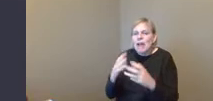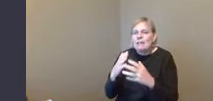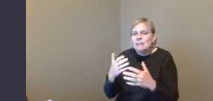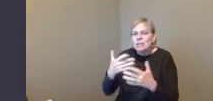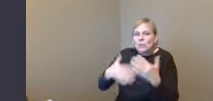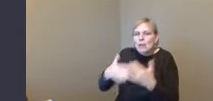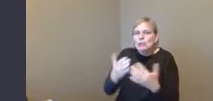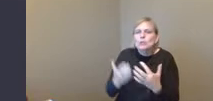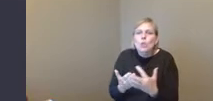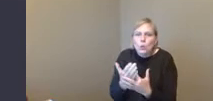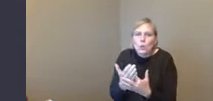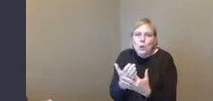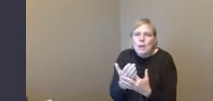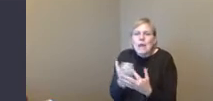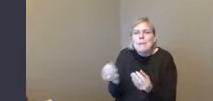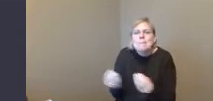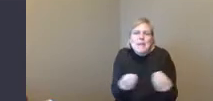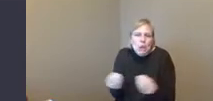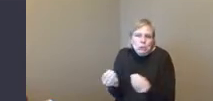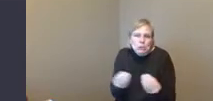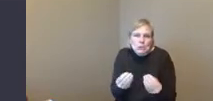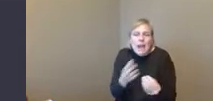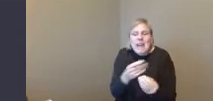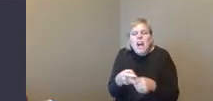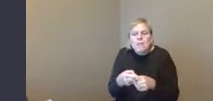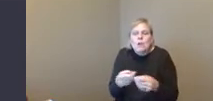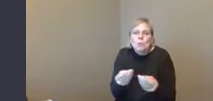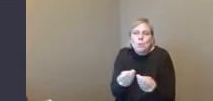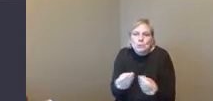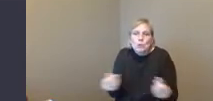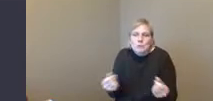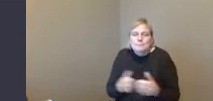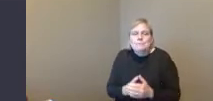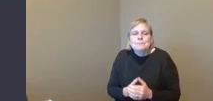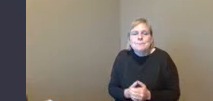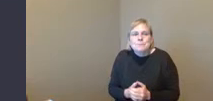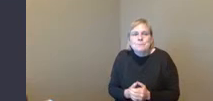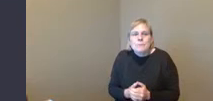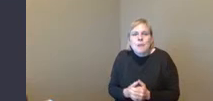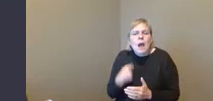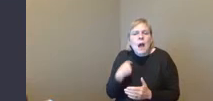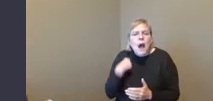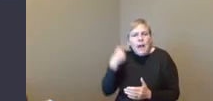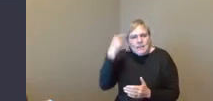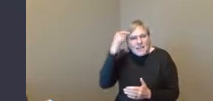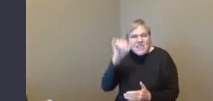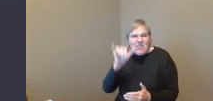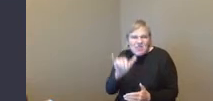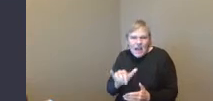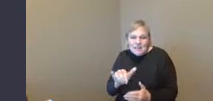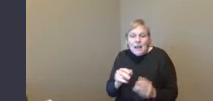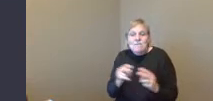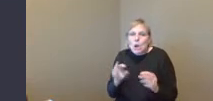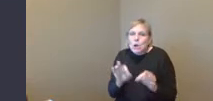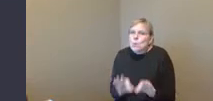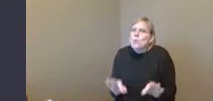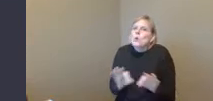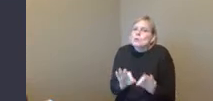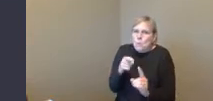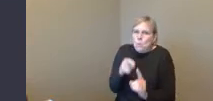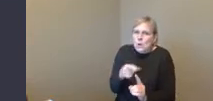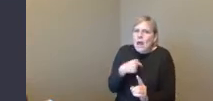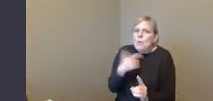interactions through mediation and conflict resolution. So I think that is a very crucial point that I